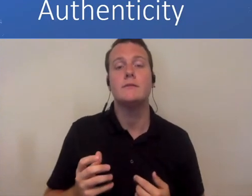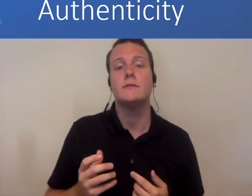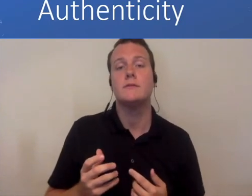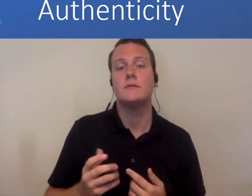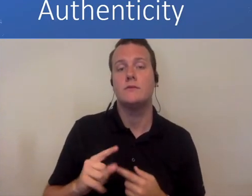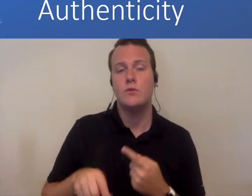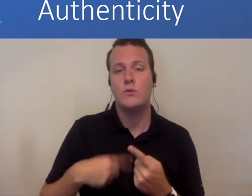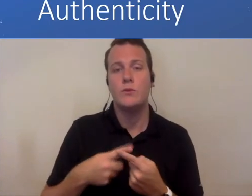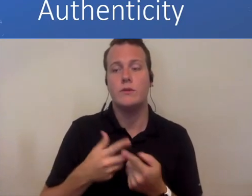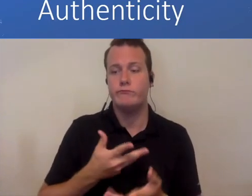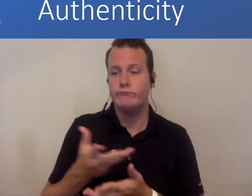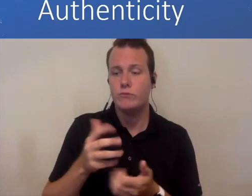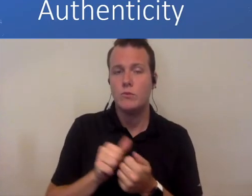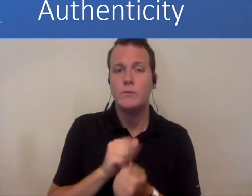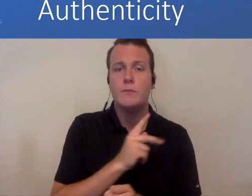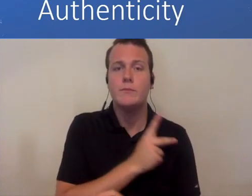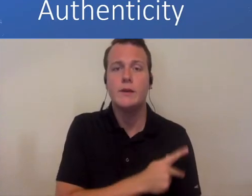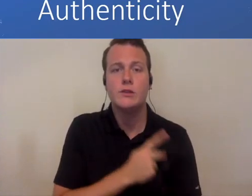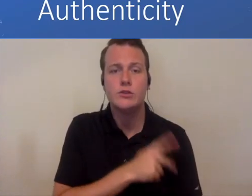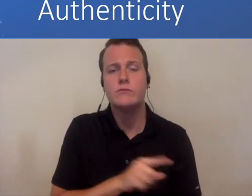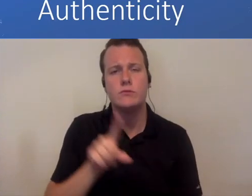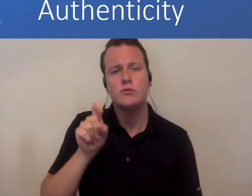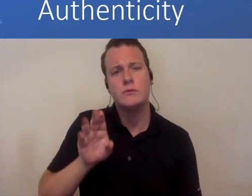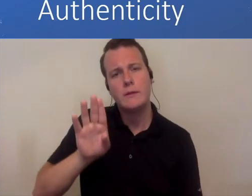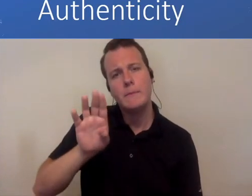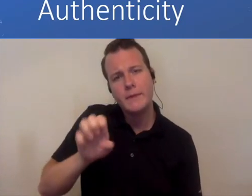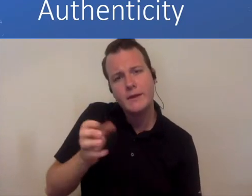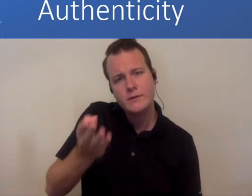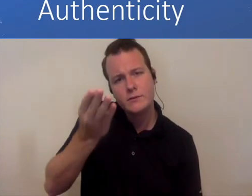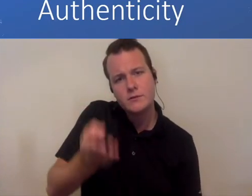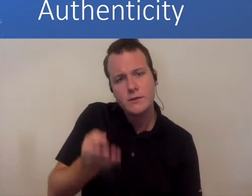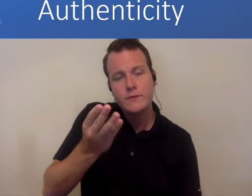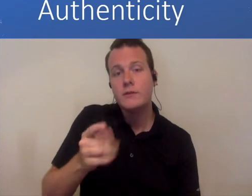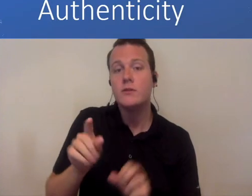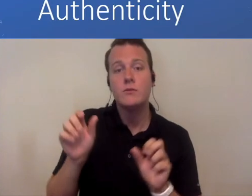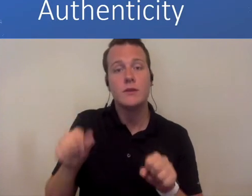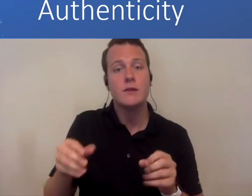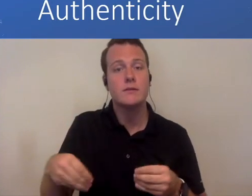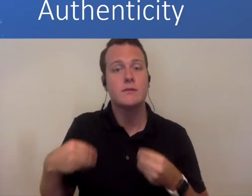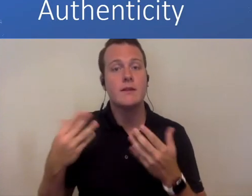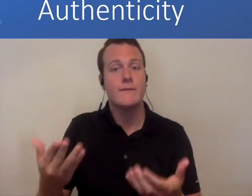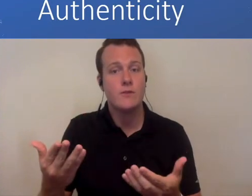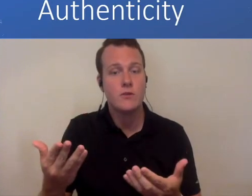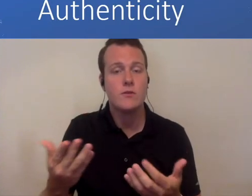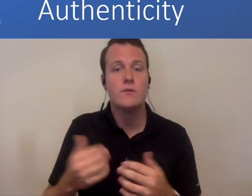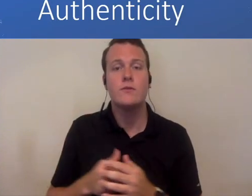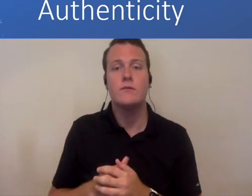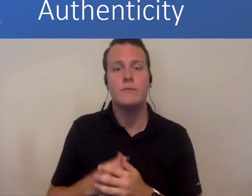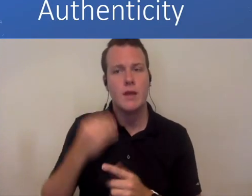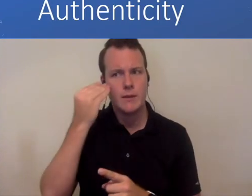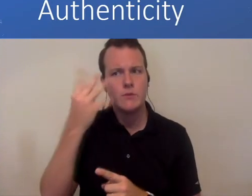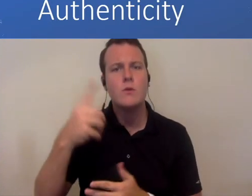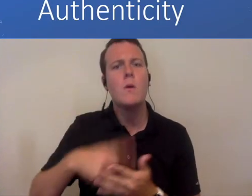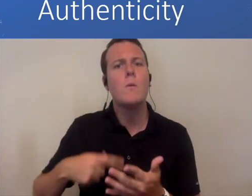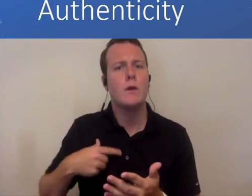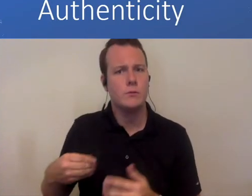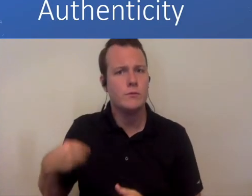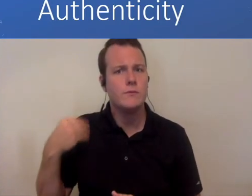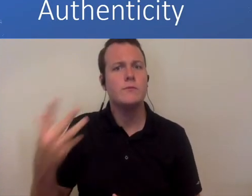with patients, be yourself. You can deliver. Let them know what you can